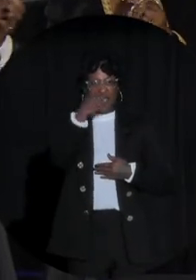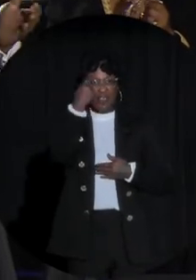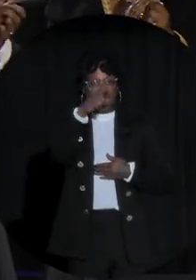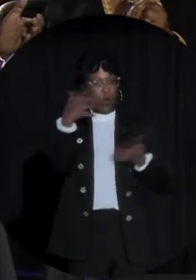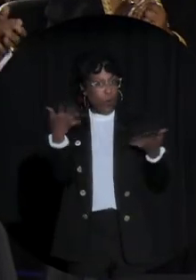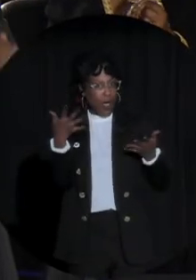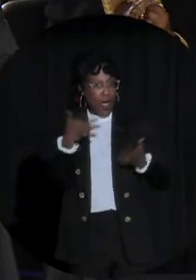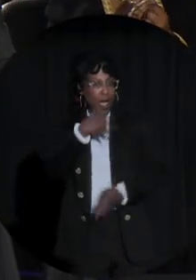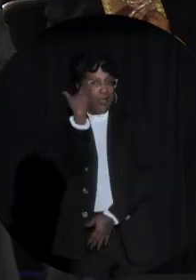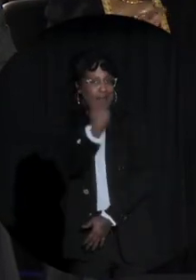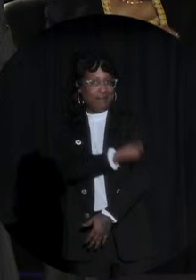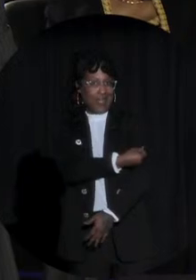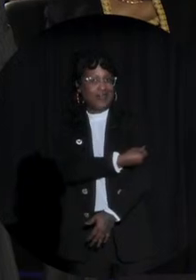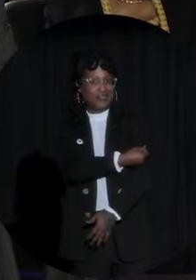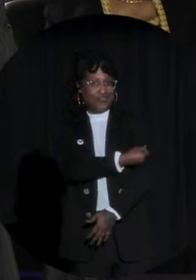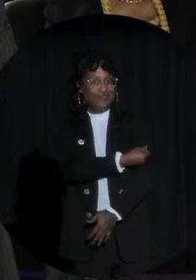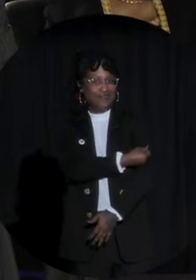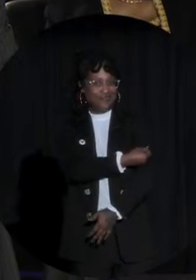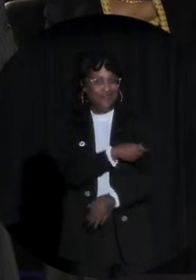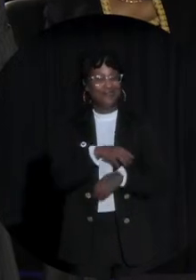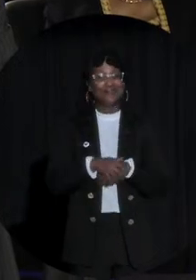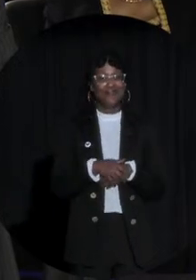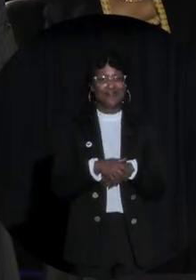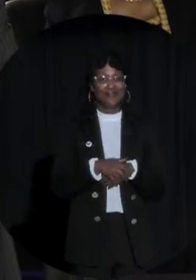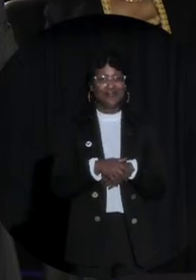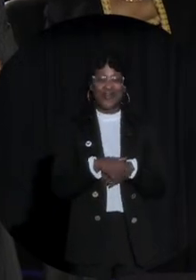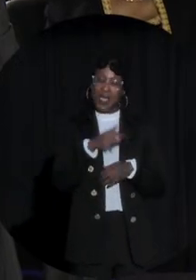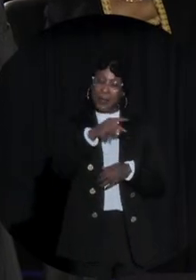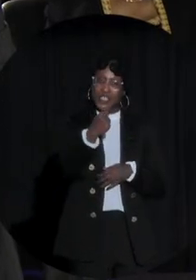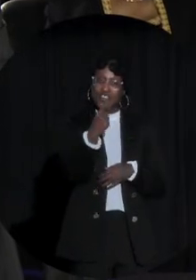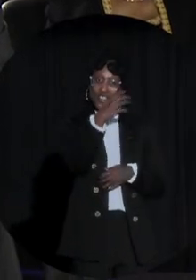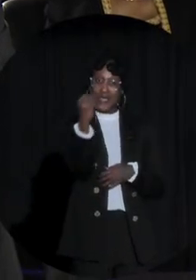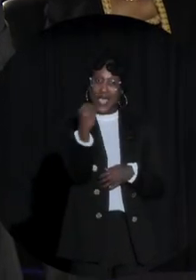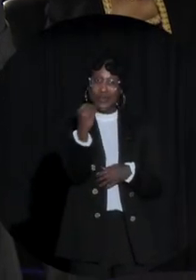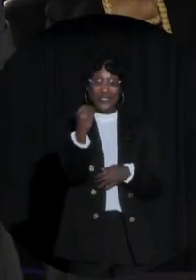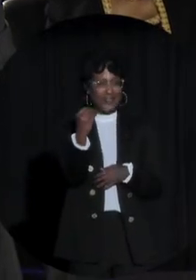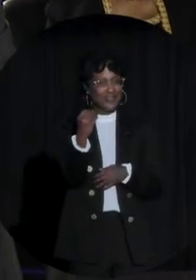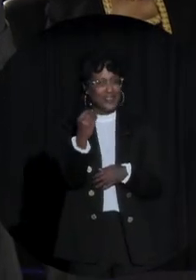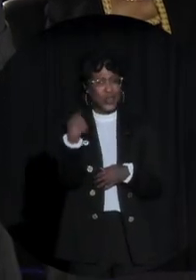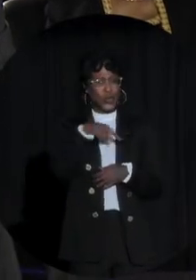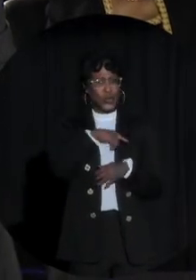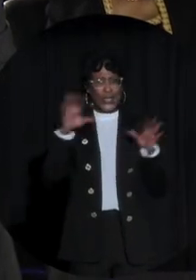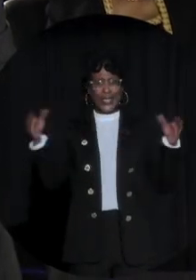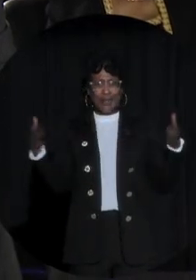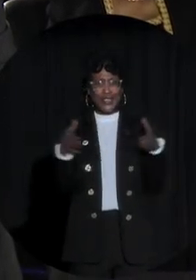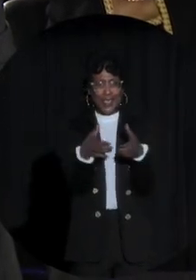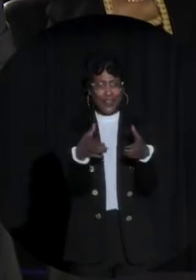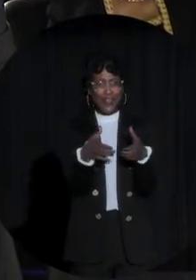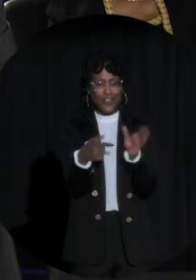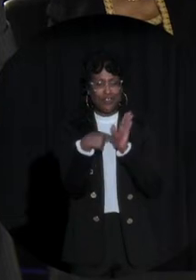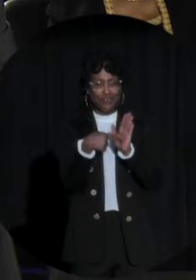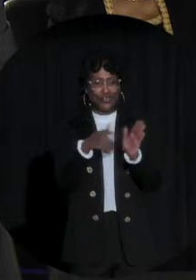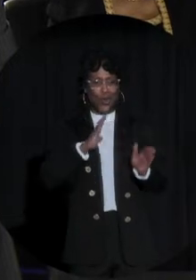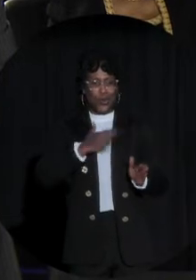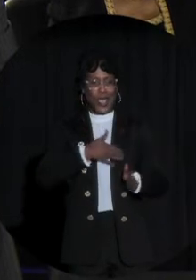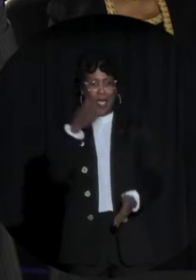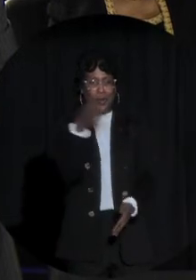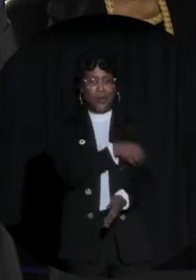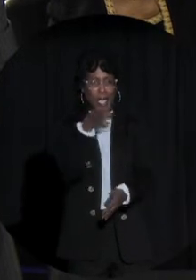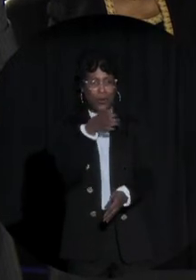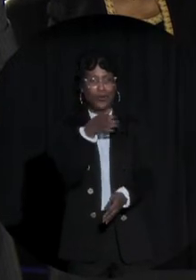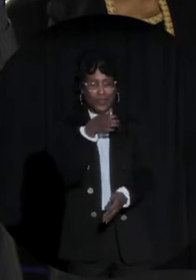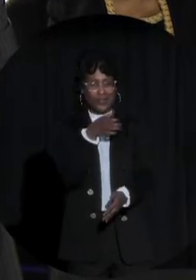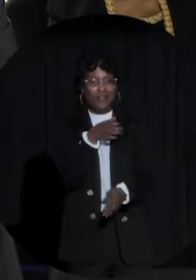Prince Georgians, we came together and flexed our power against COVID-19, and we